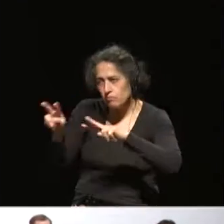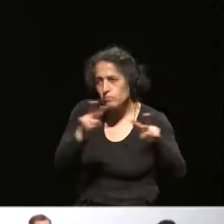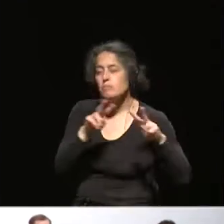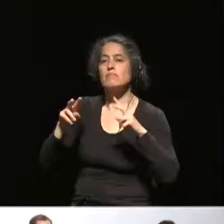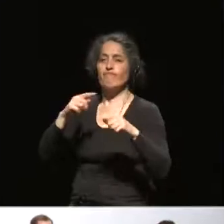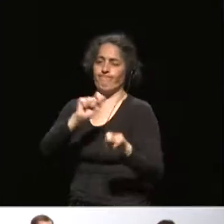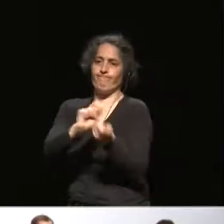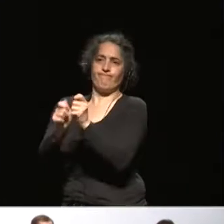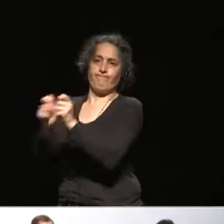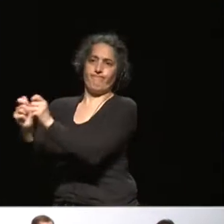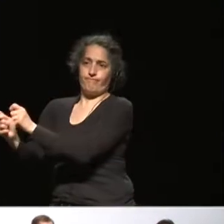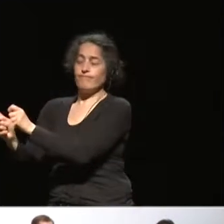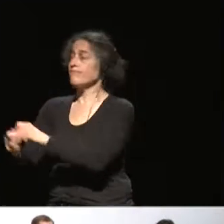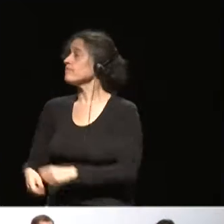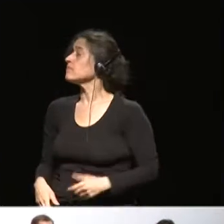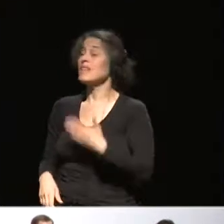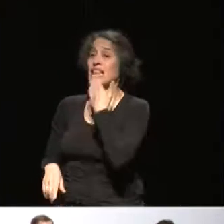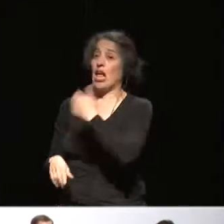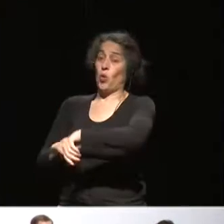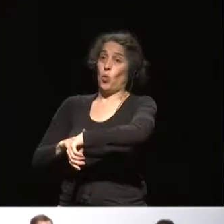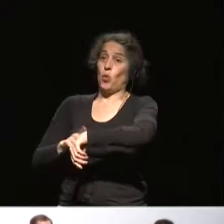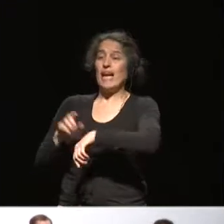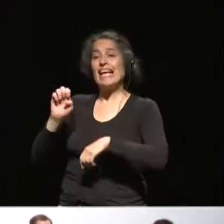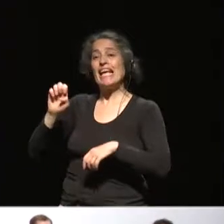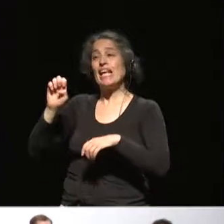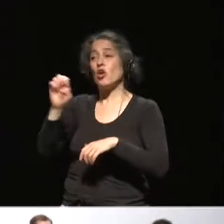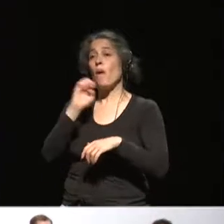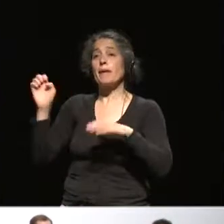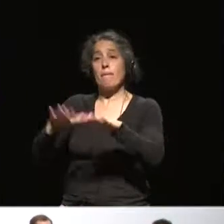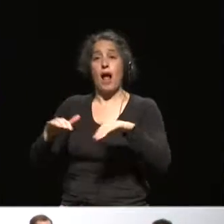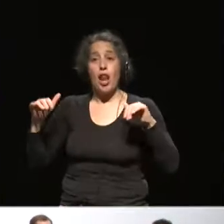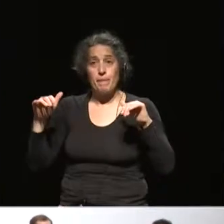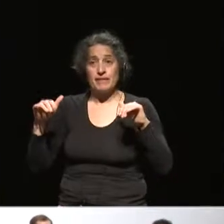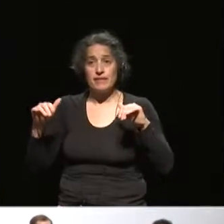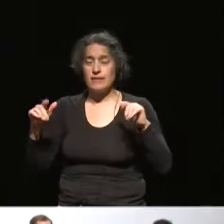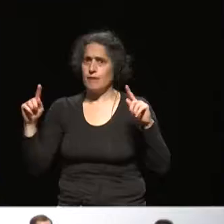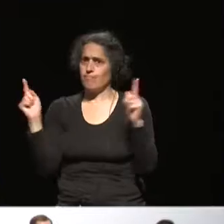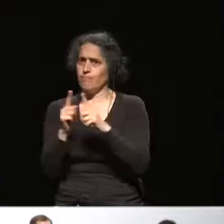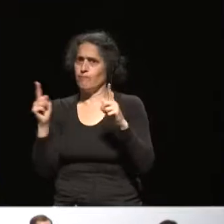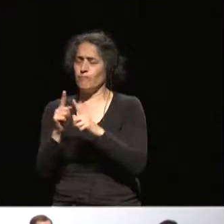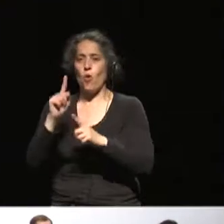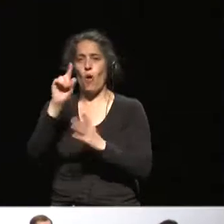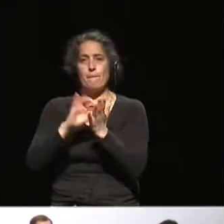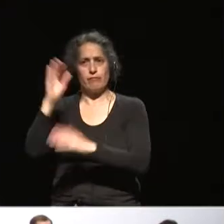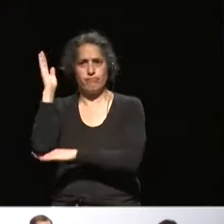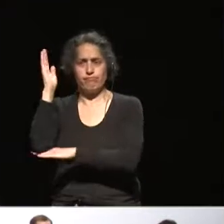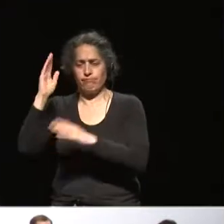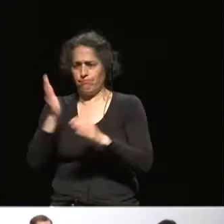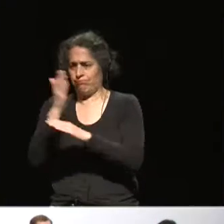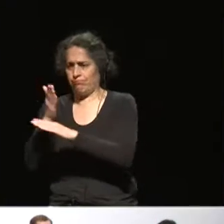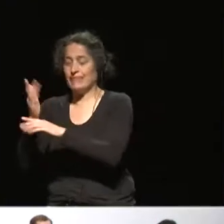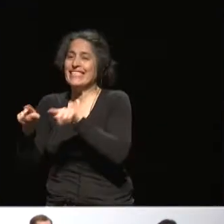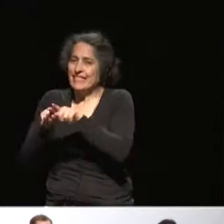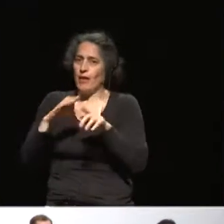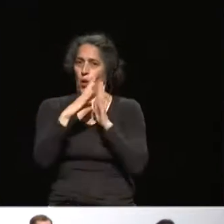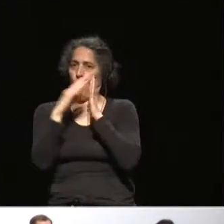Parliament. In the European Parliament, we are used to 1-minute speeches. So I will ask Ellie and then Charles to conclude this